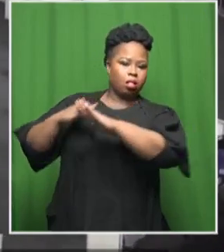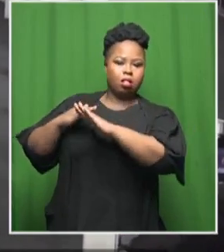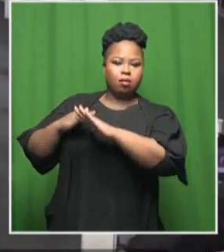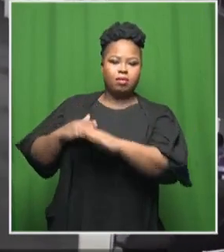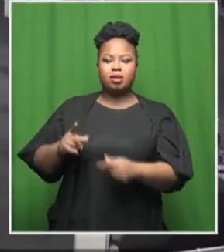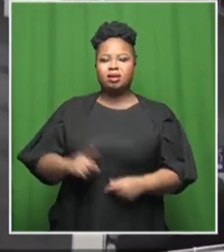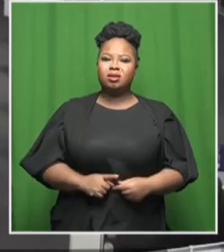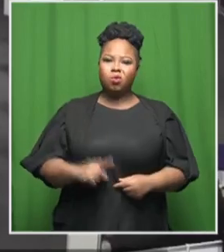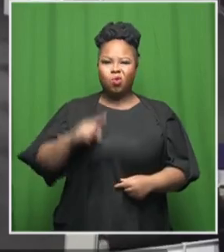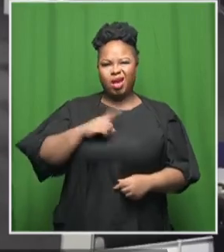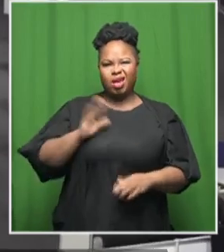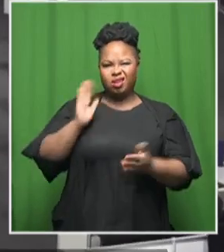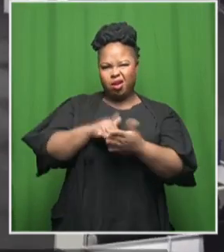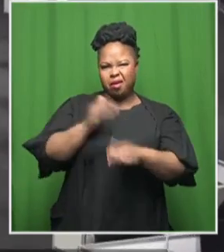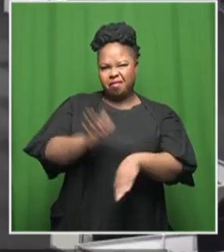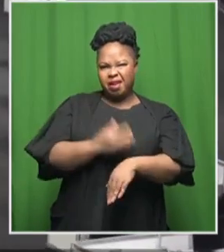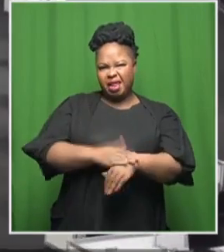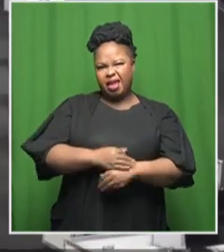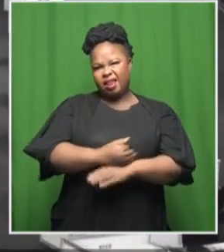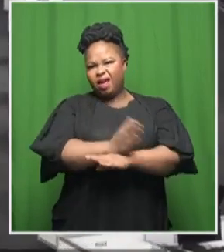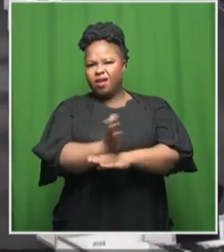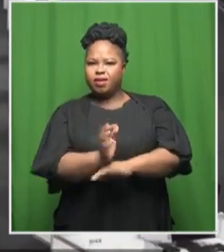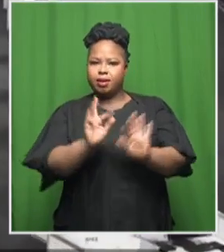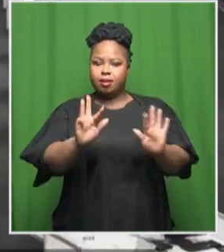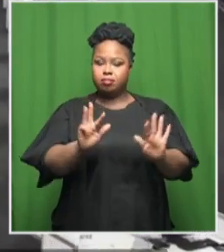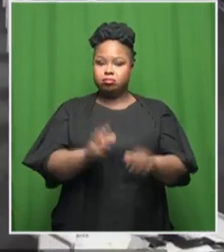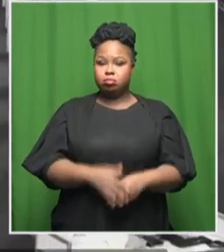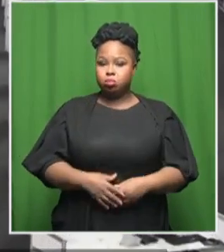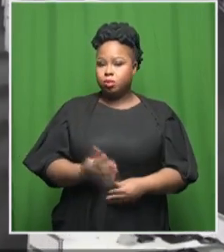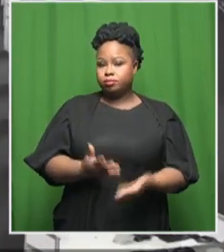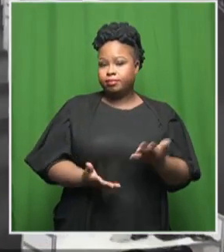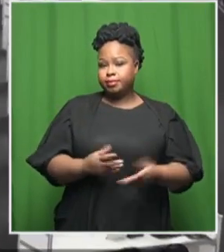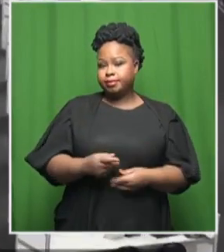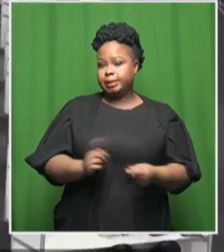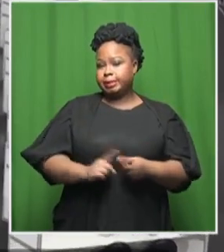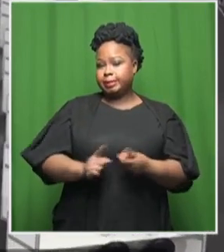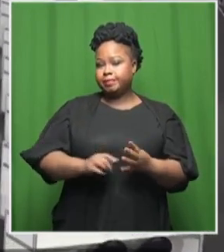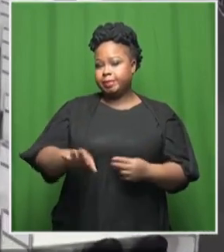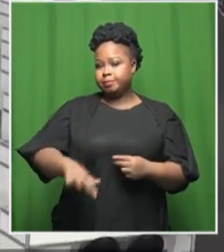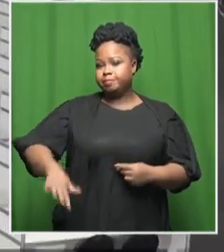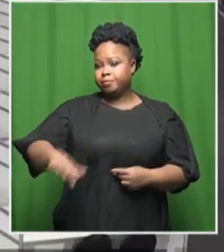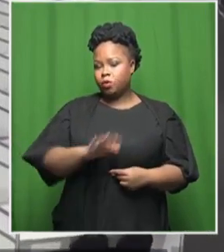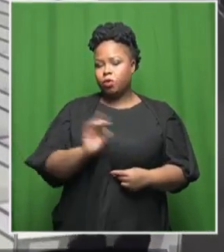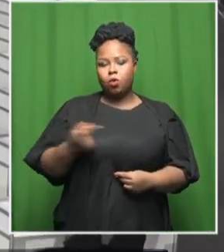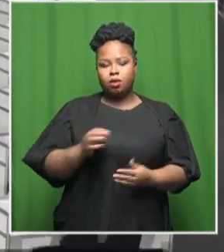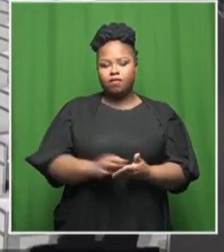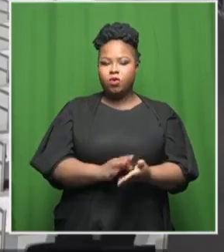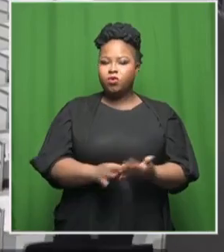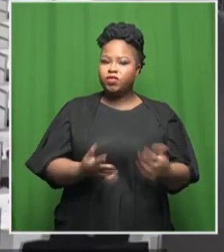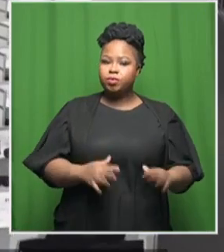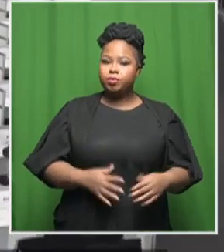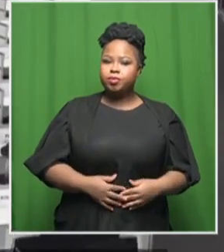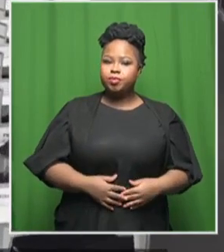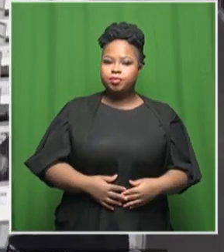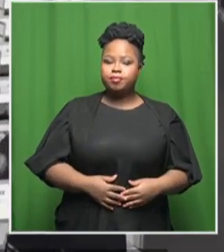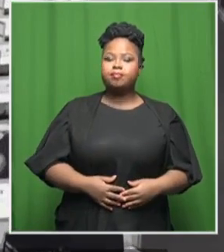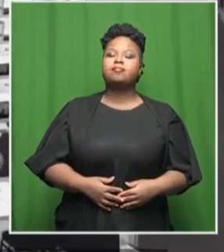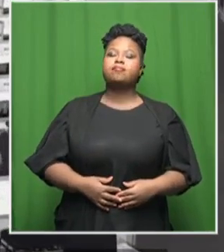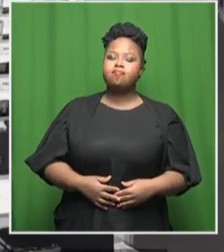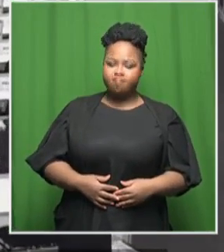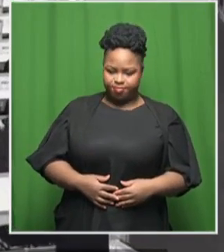people arriving late, or did you see or hear from those different stations that everybody managed to cast their votes? Yes,